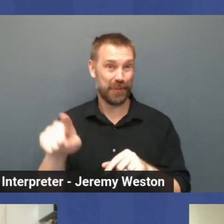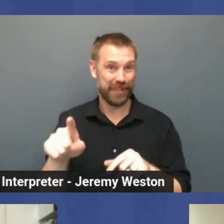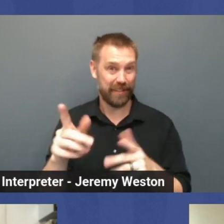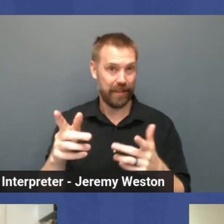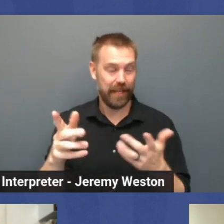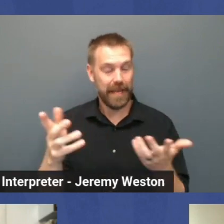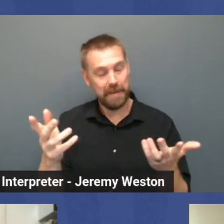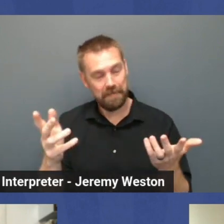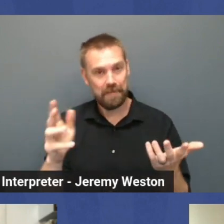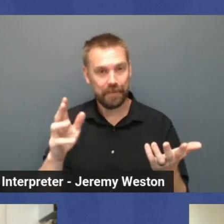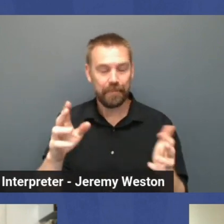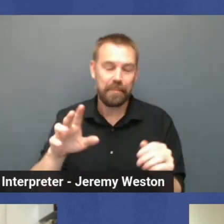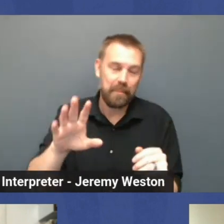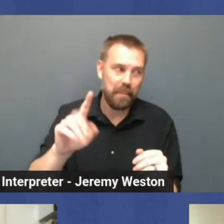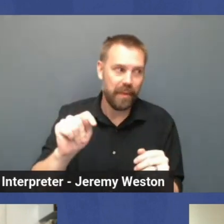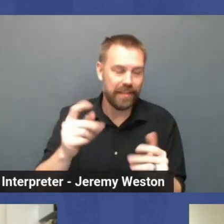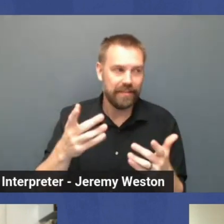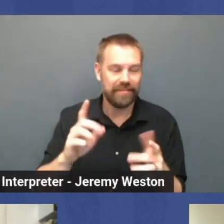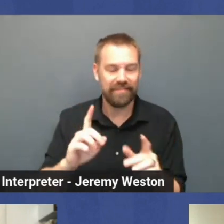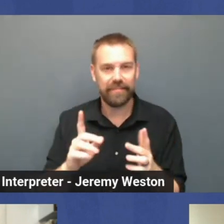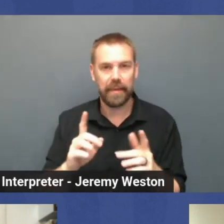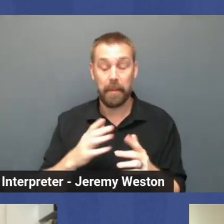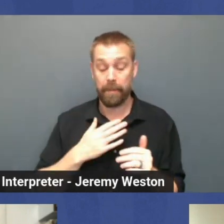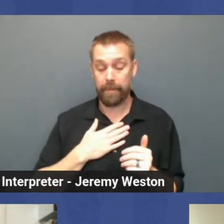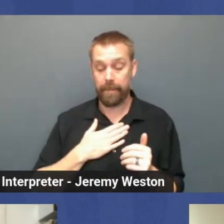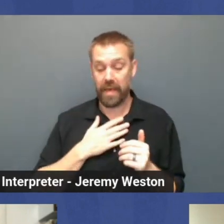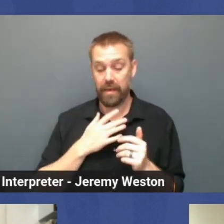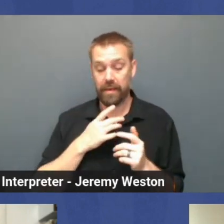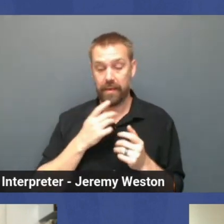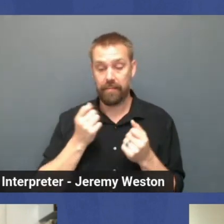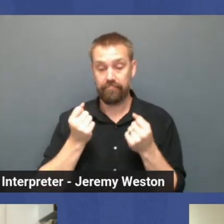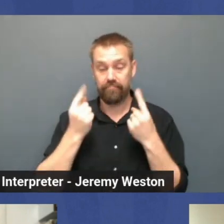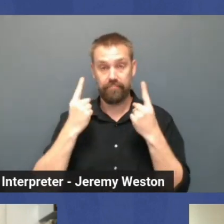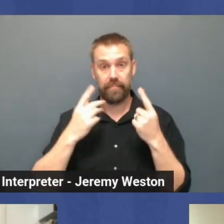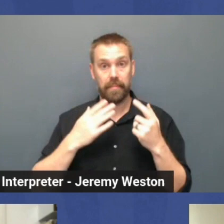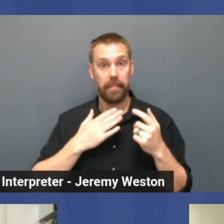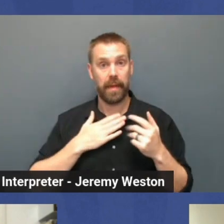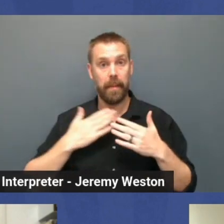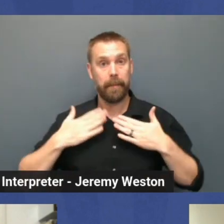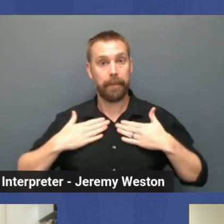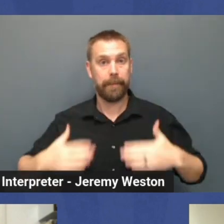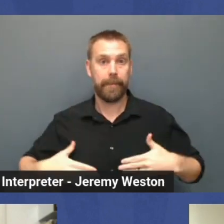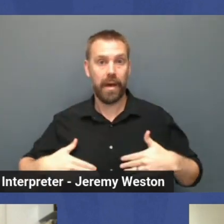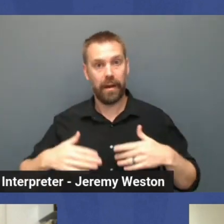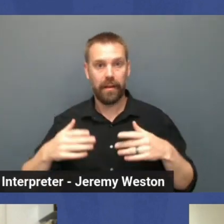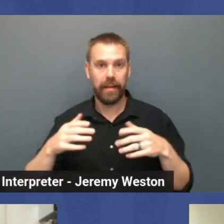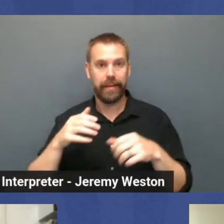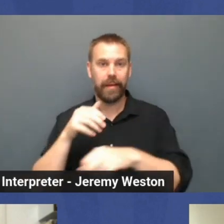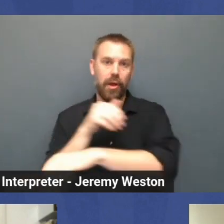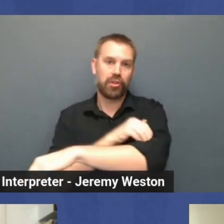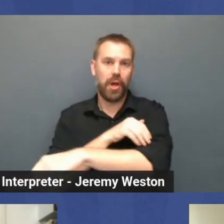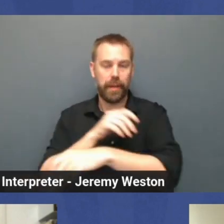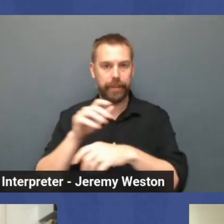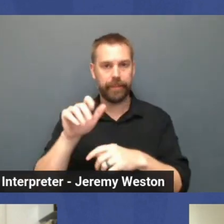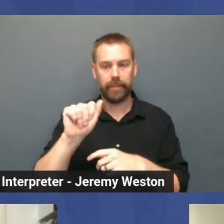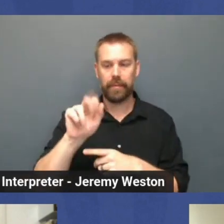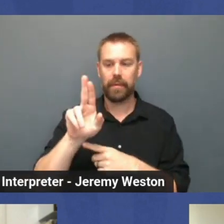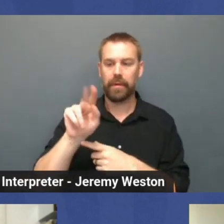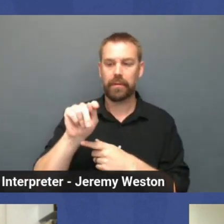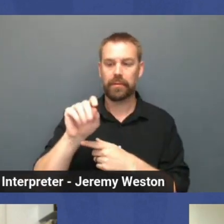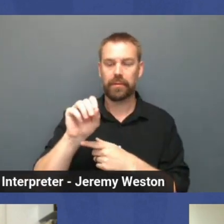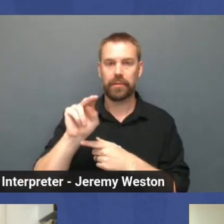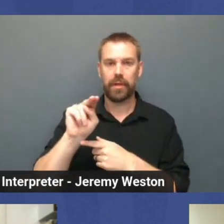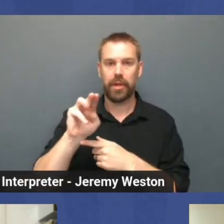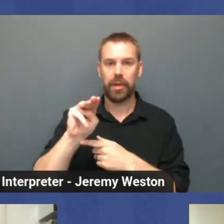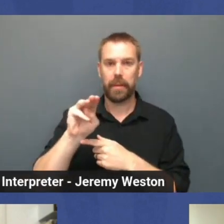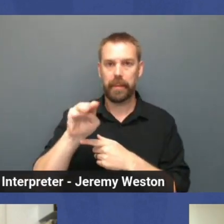different. My specific kind of understanding of my bodily autonomy, I am blessed and highly favored to go